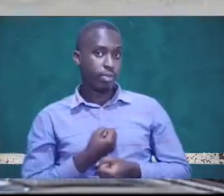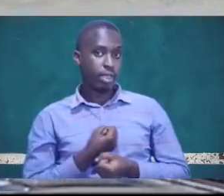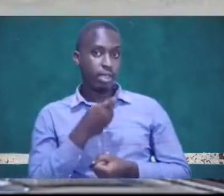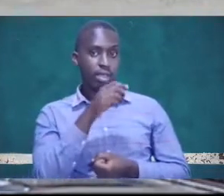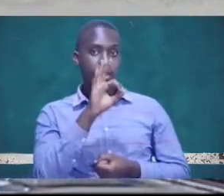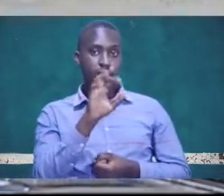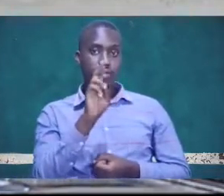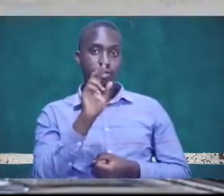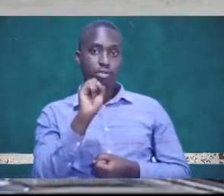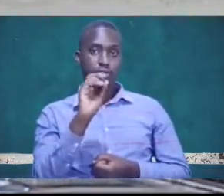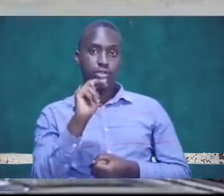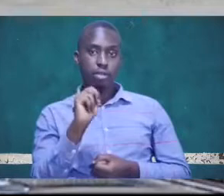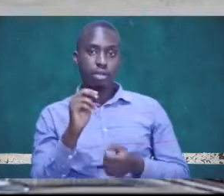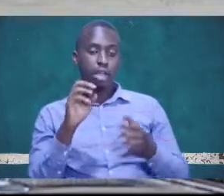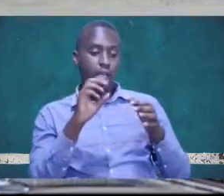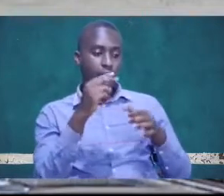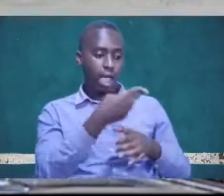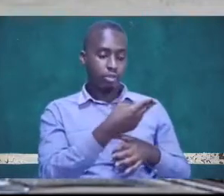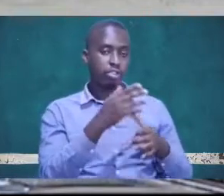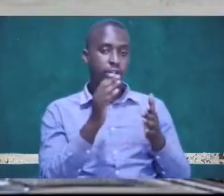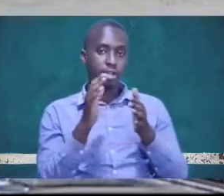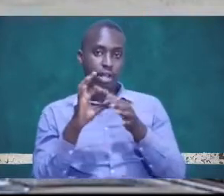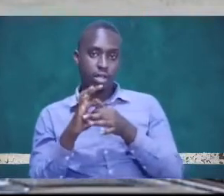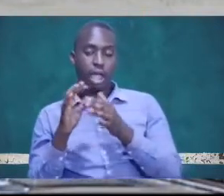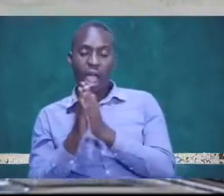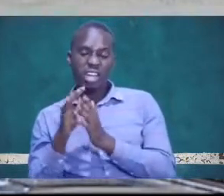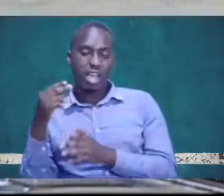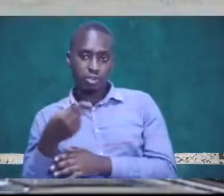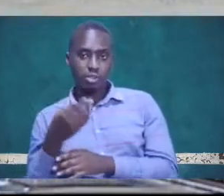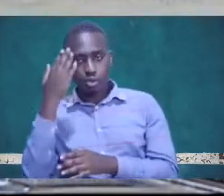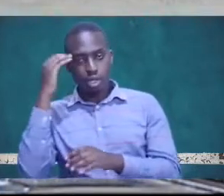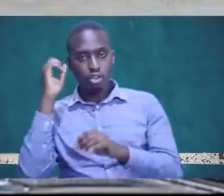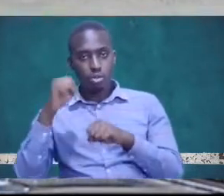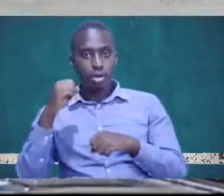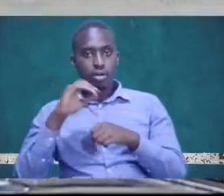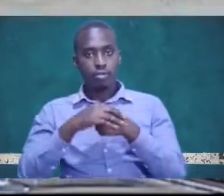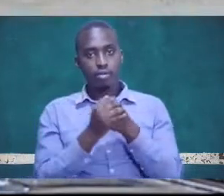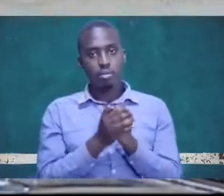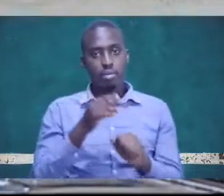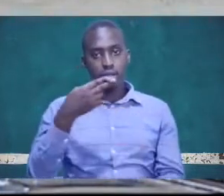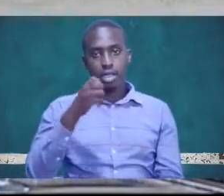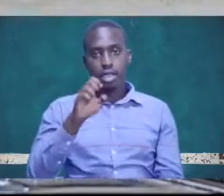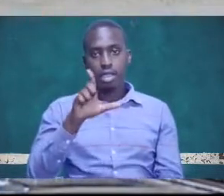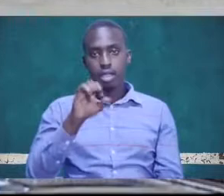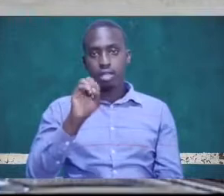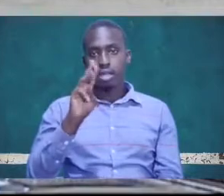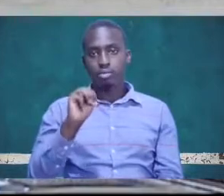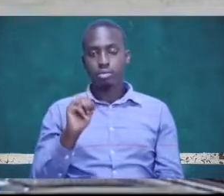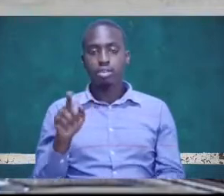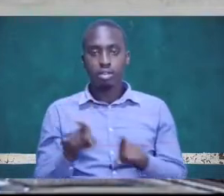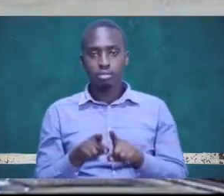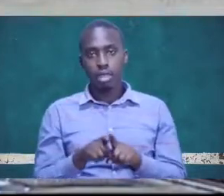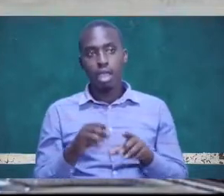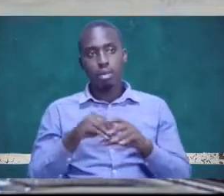of hydrogen and hydrogen to form helium, but by the release of energy, as we are